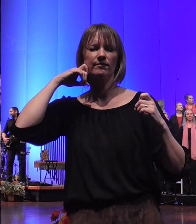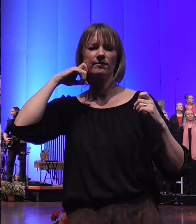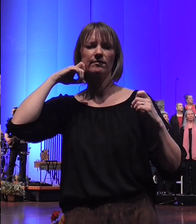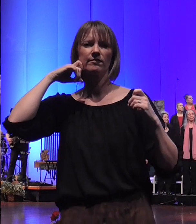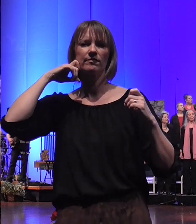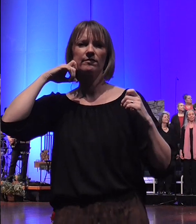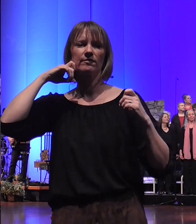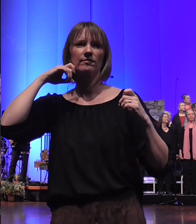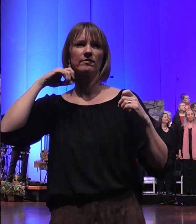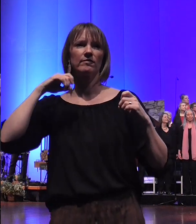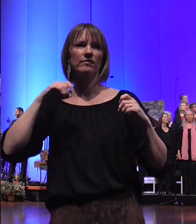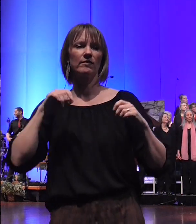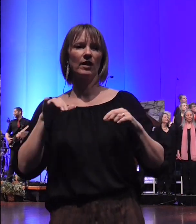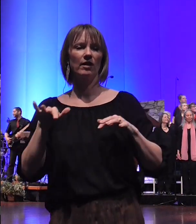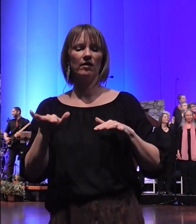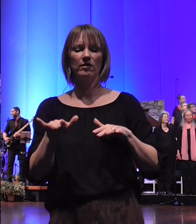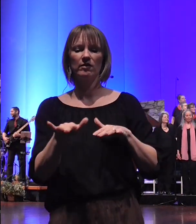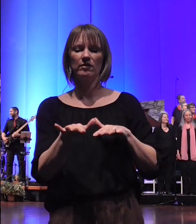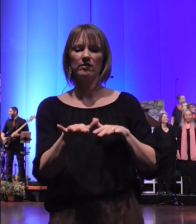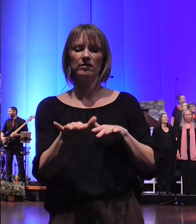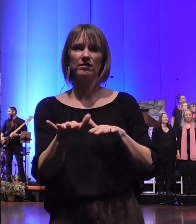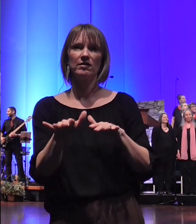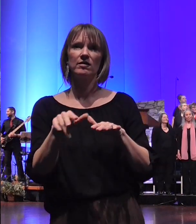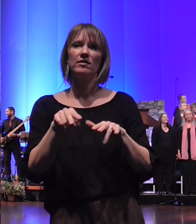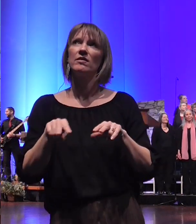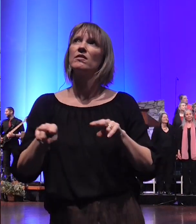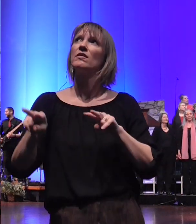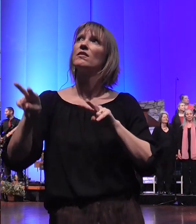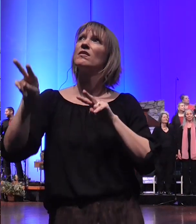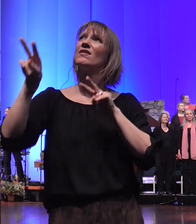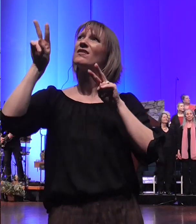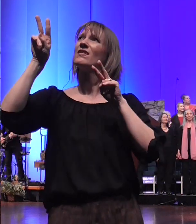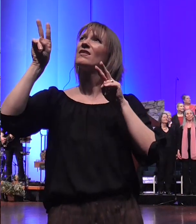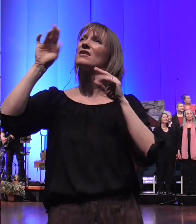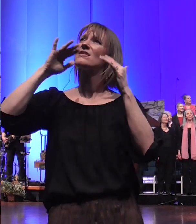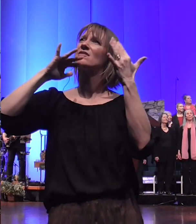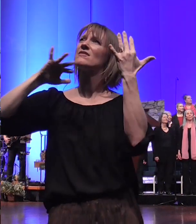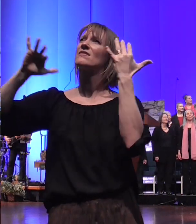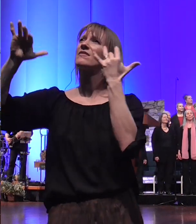up to a darkened